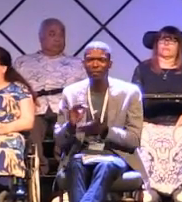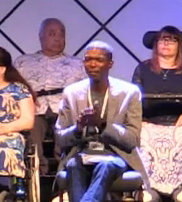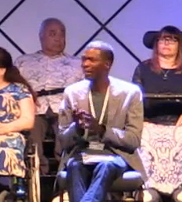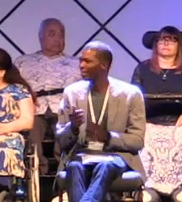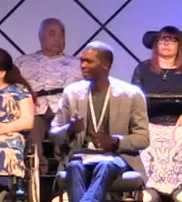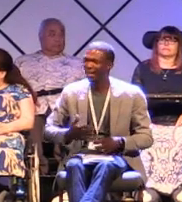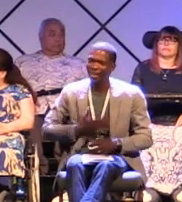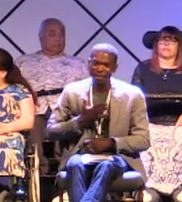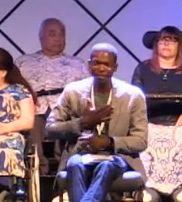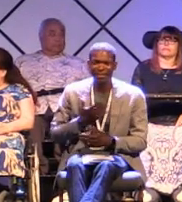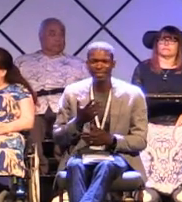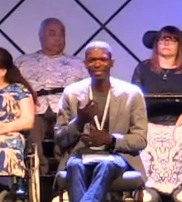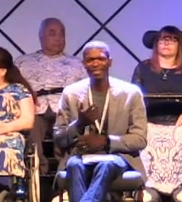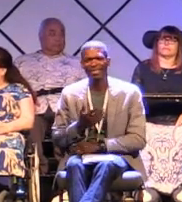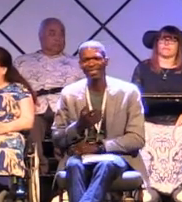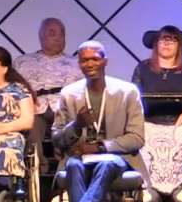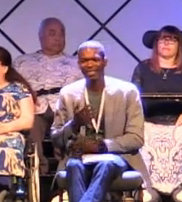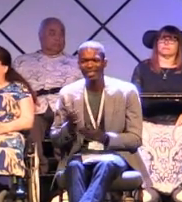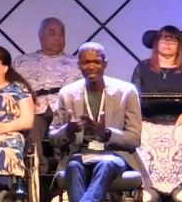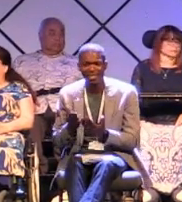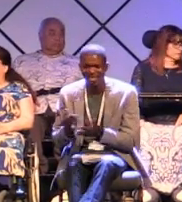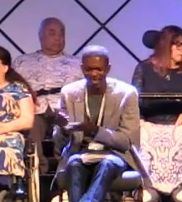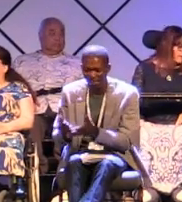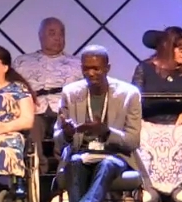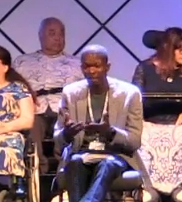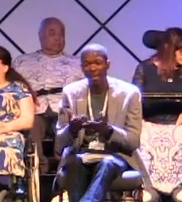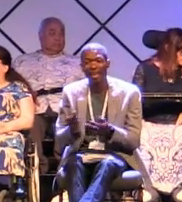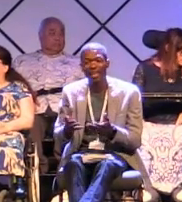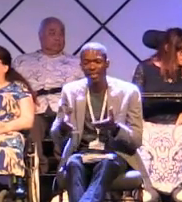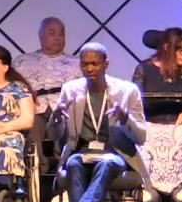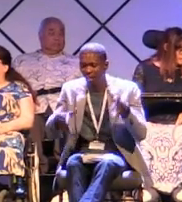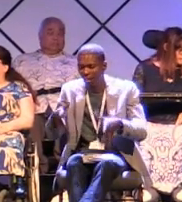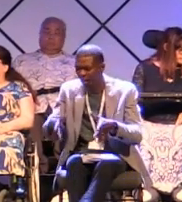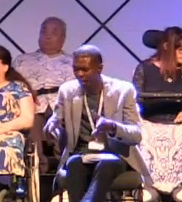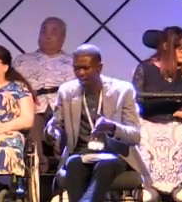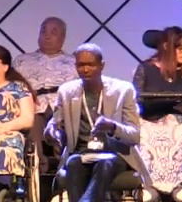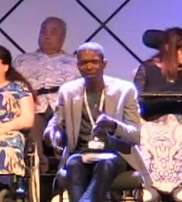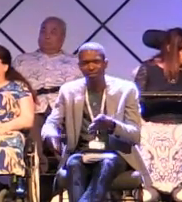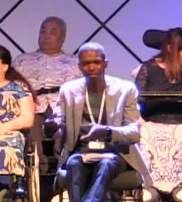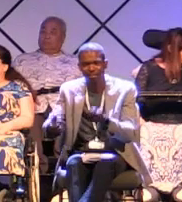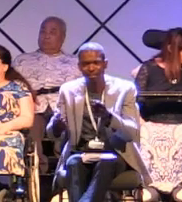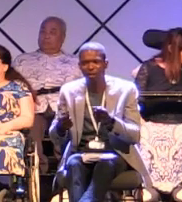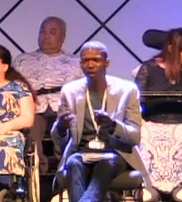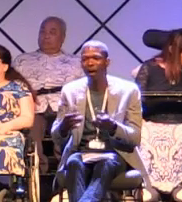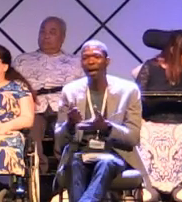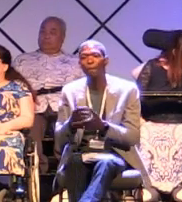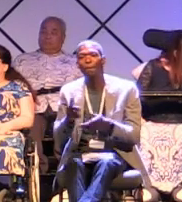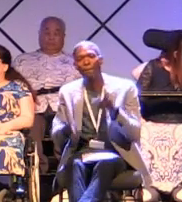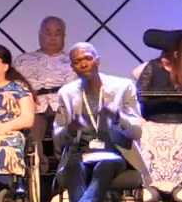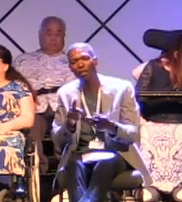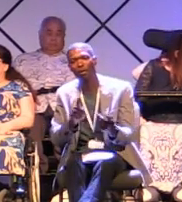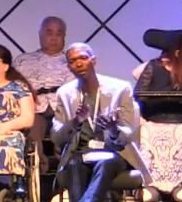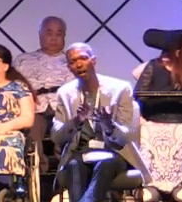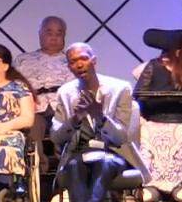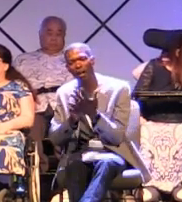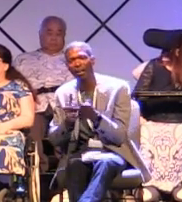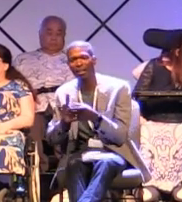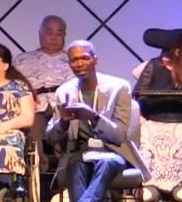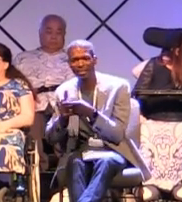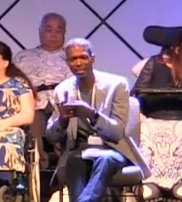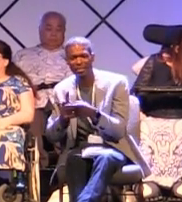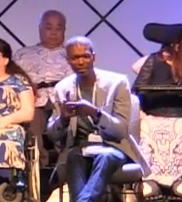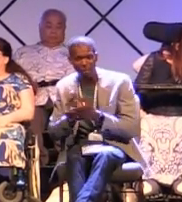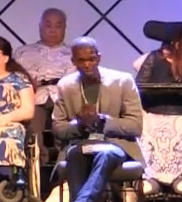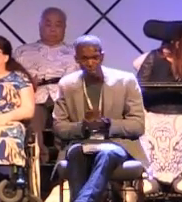by picking up dropped items and acting as a social bridge throughout his college years and beyond. We can't wait to watch Sean's